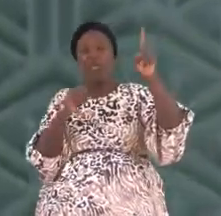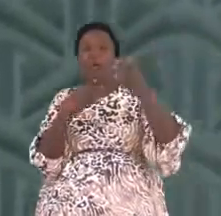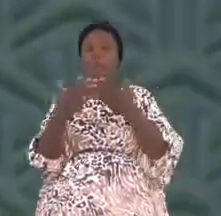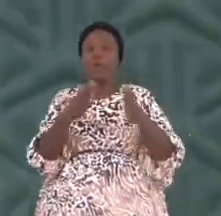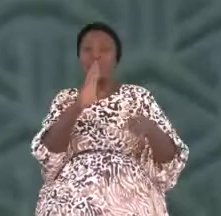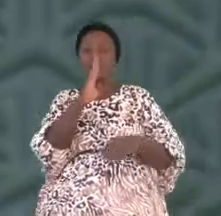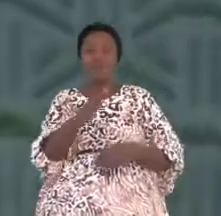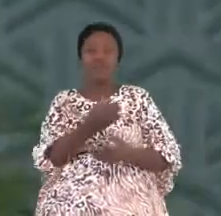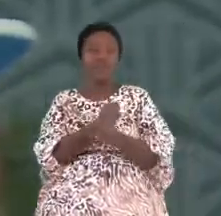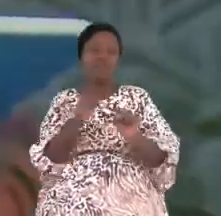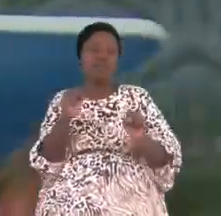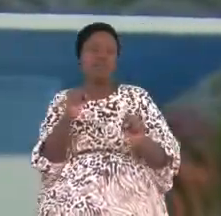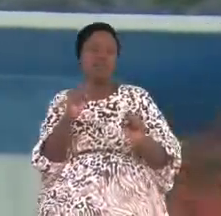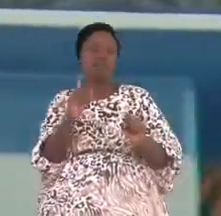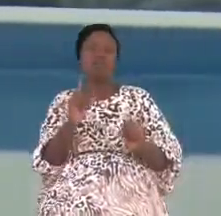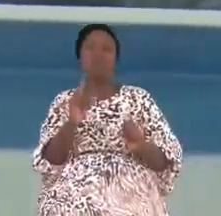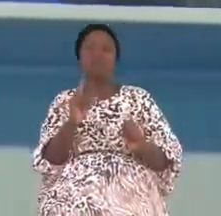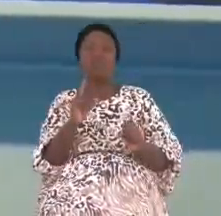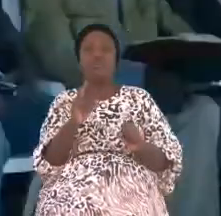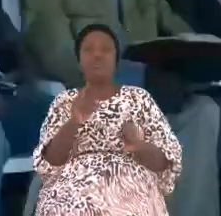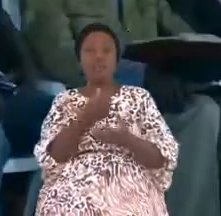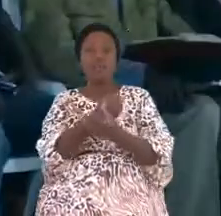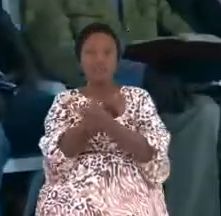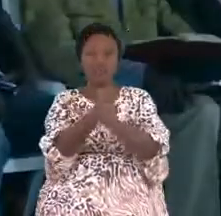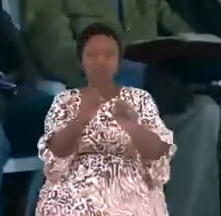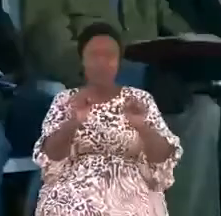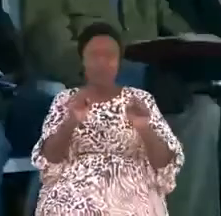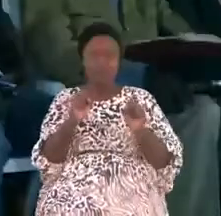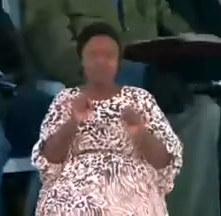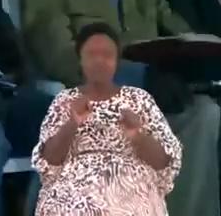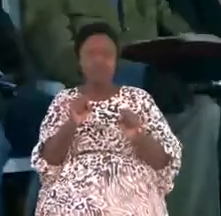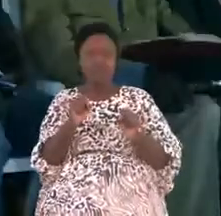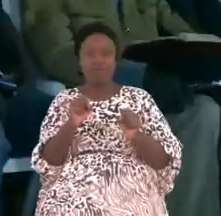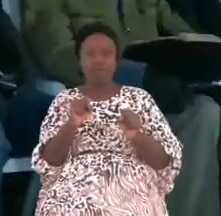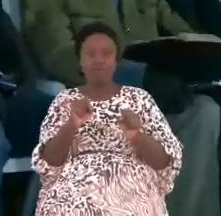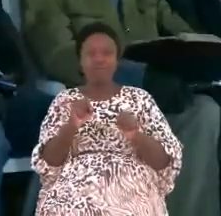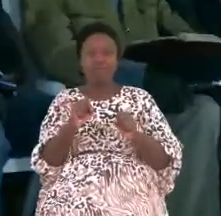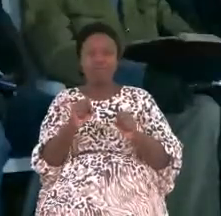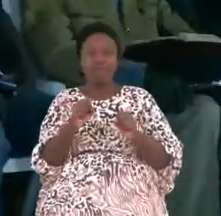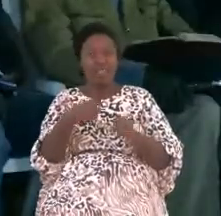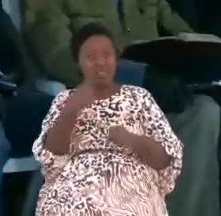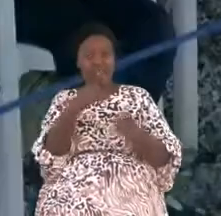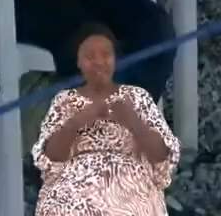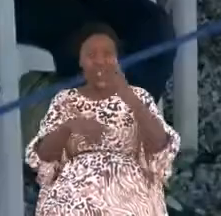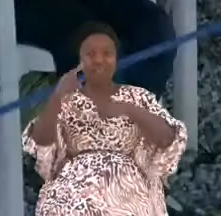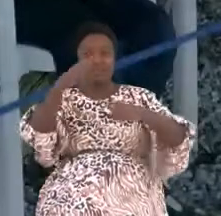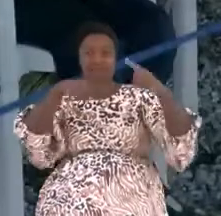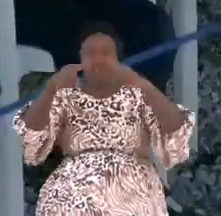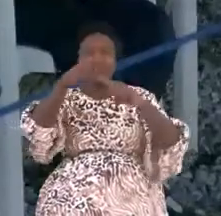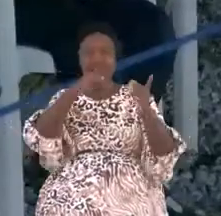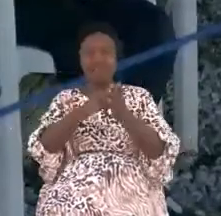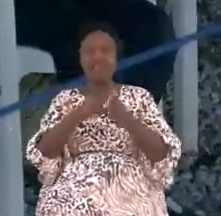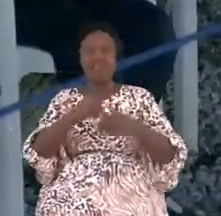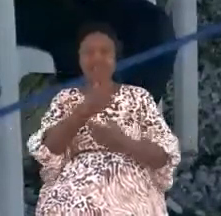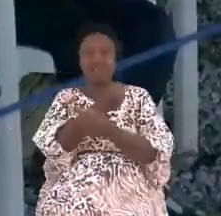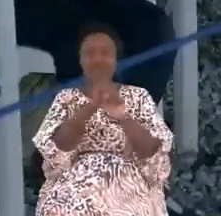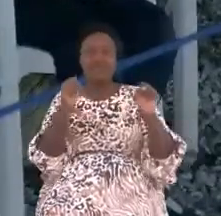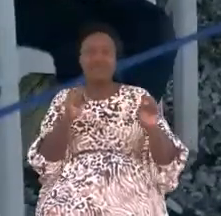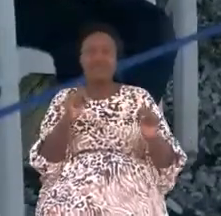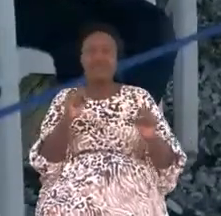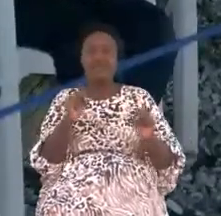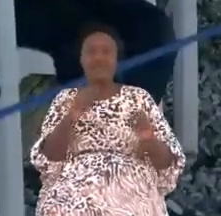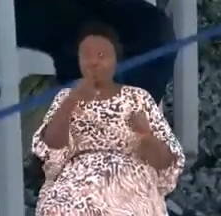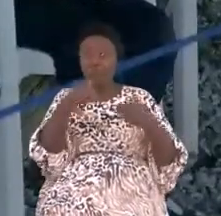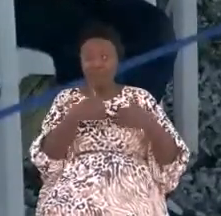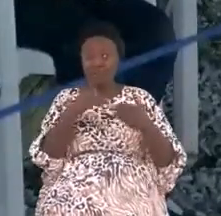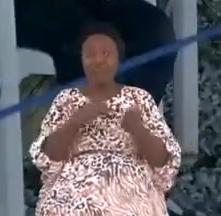sage salvation somebody shout salvation your habit